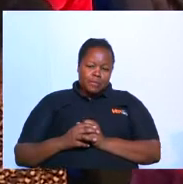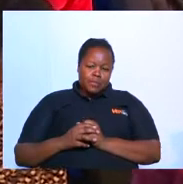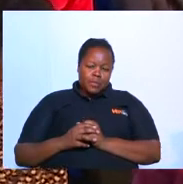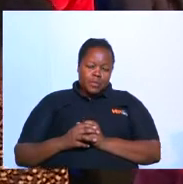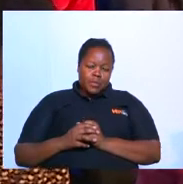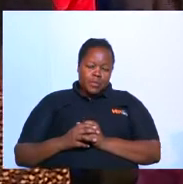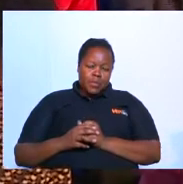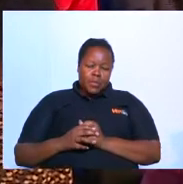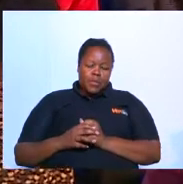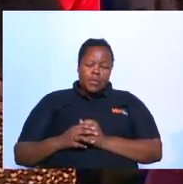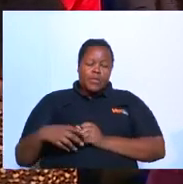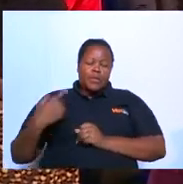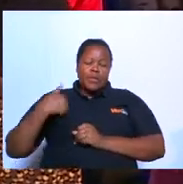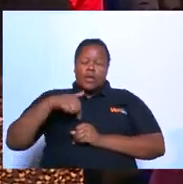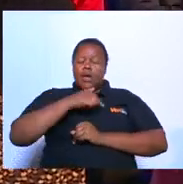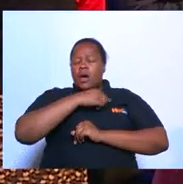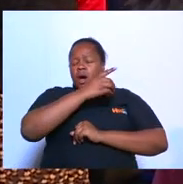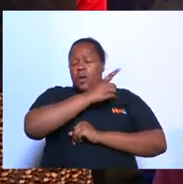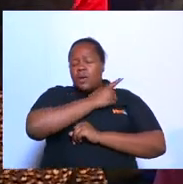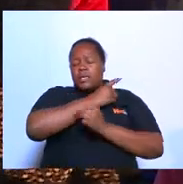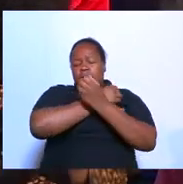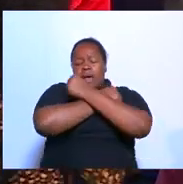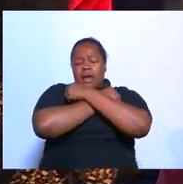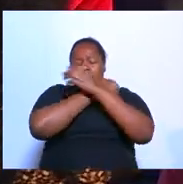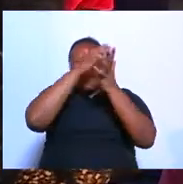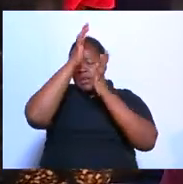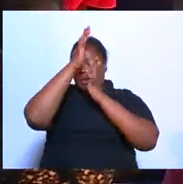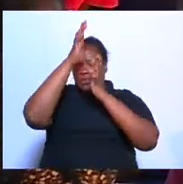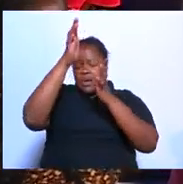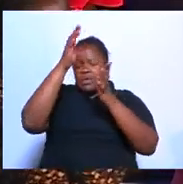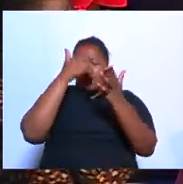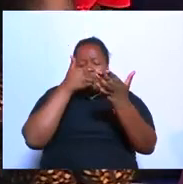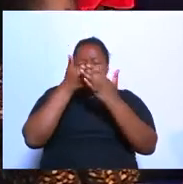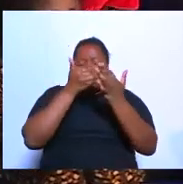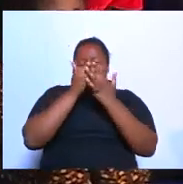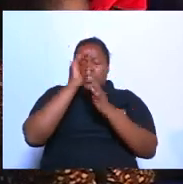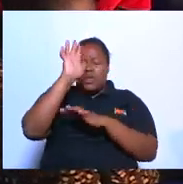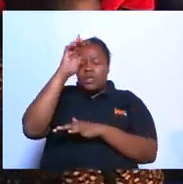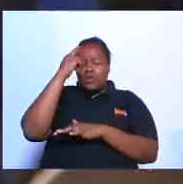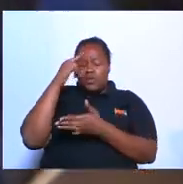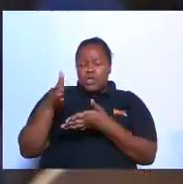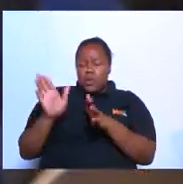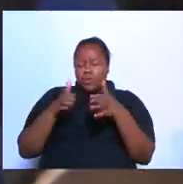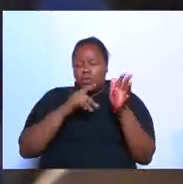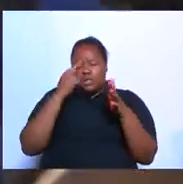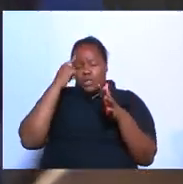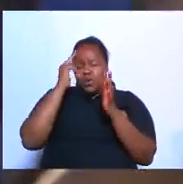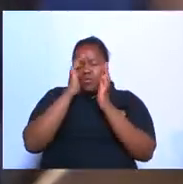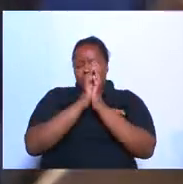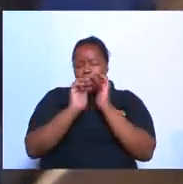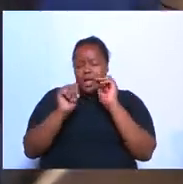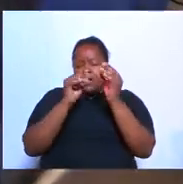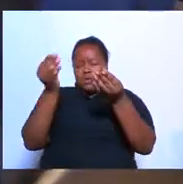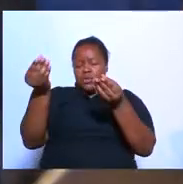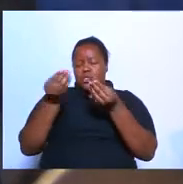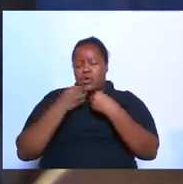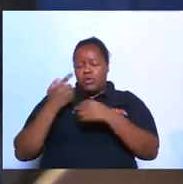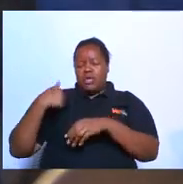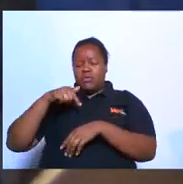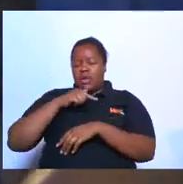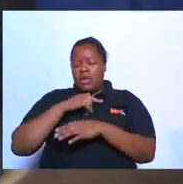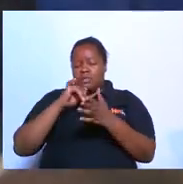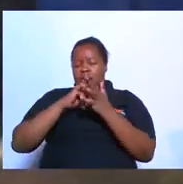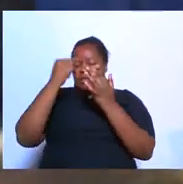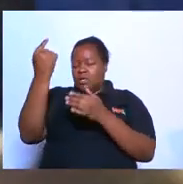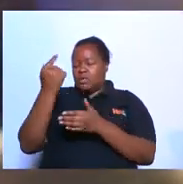our dear loving father we thank you for the privilege of prayer you have given us that we can come before